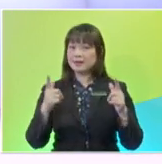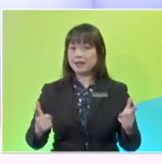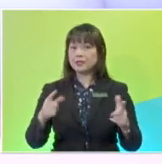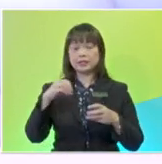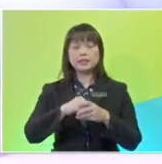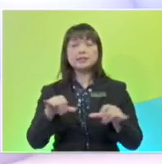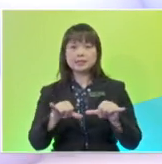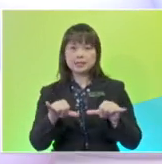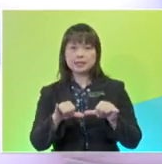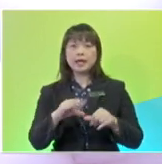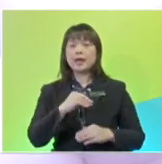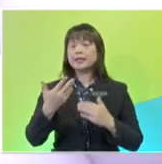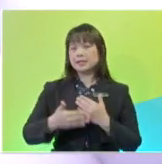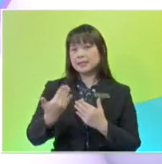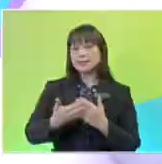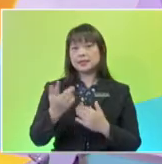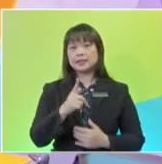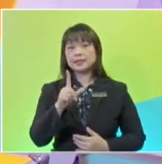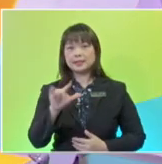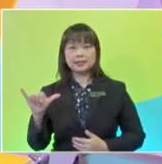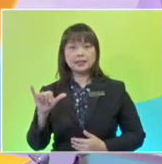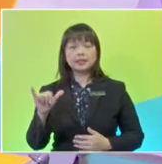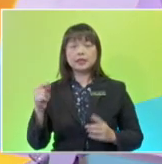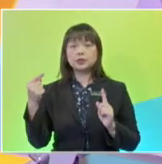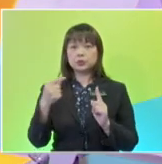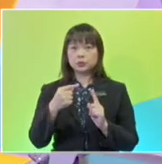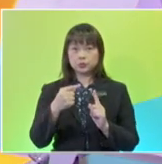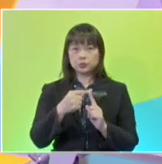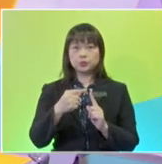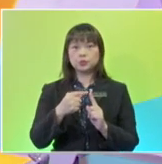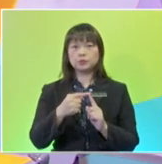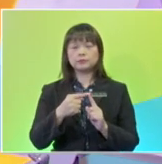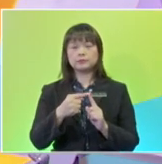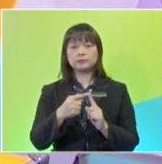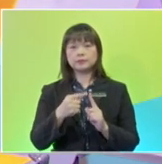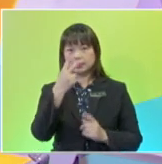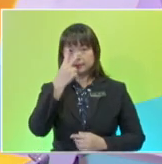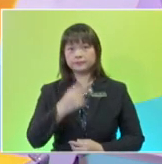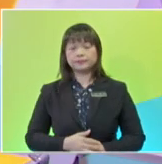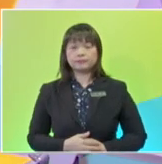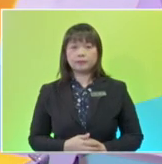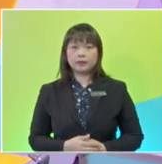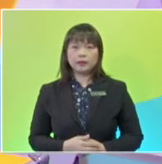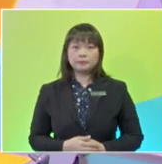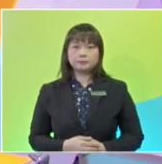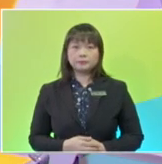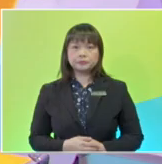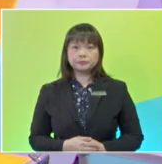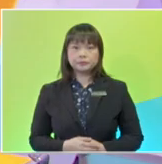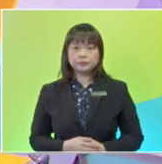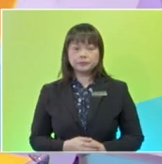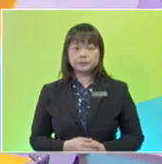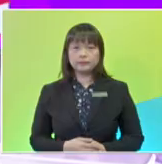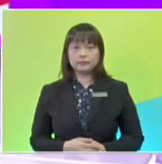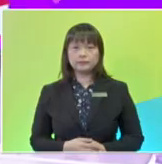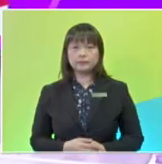easily we can easily identify them. That's the reason. Basically, because it's a larger in size and easier